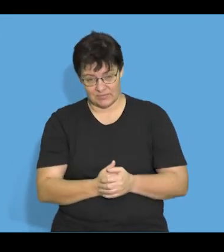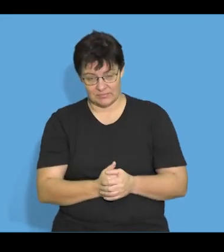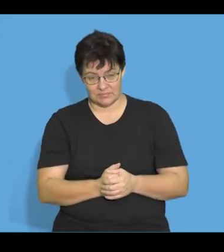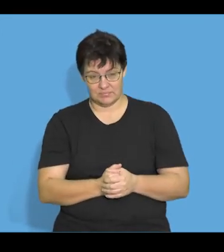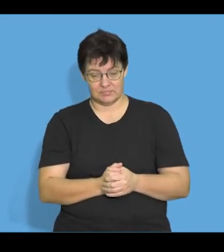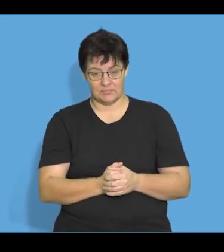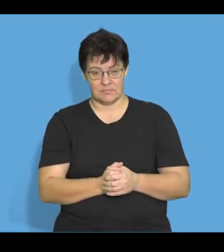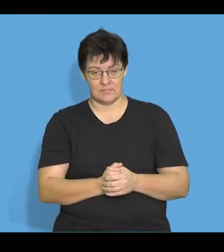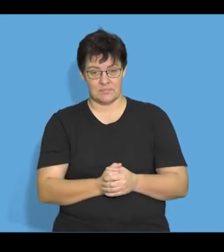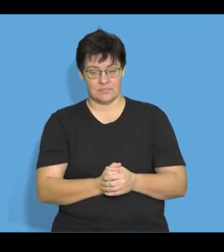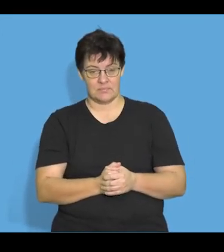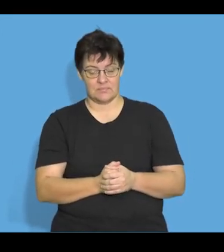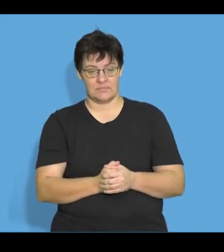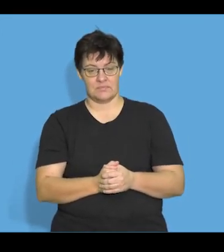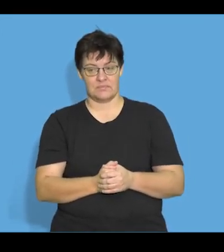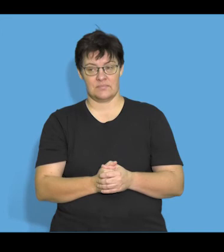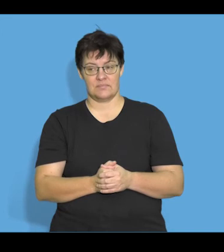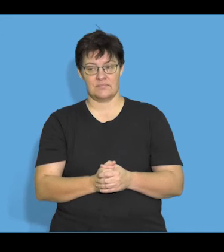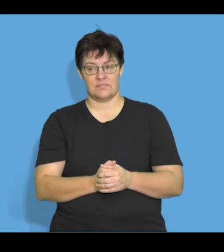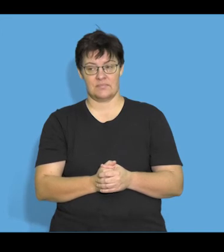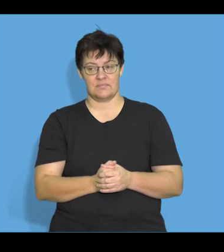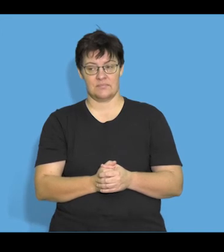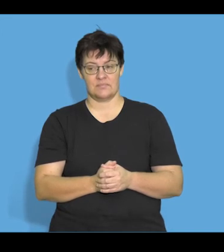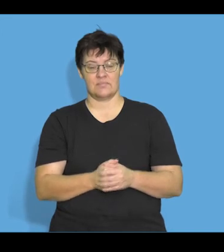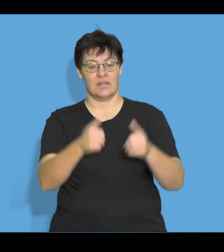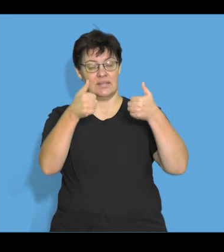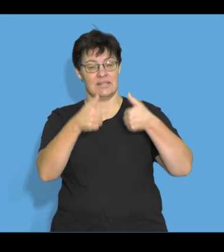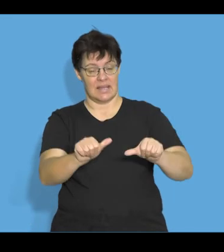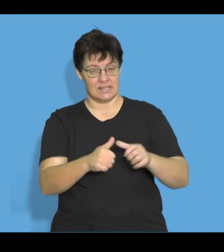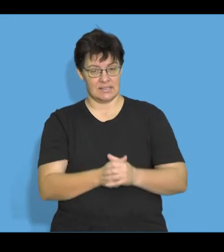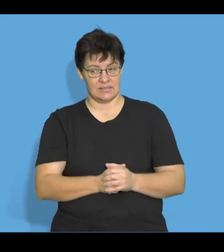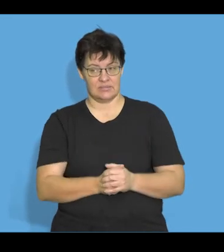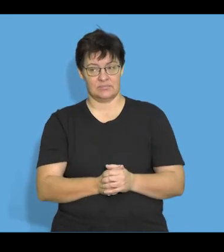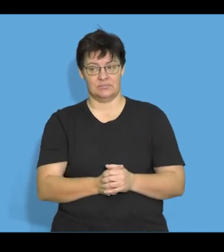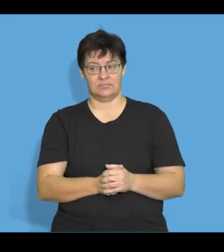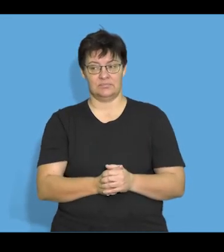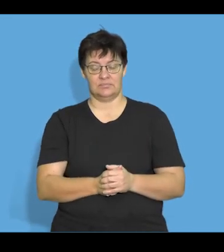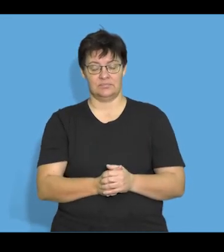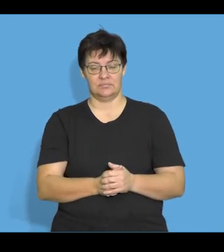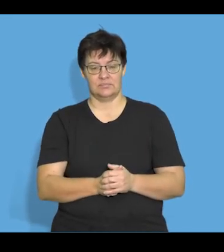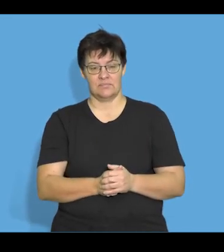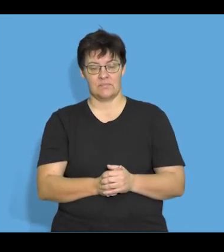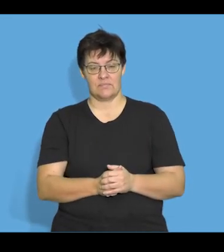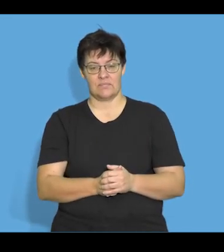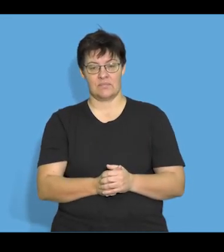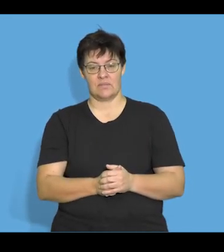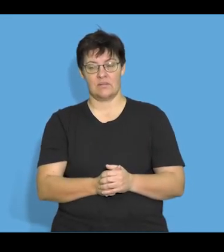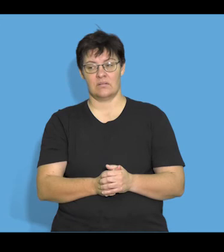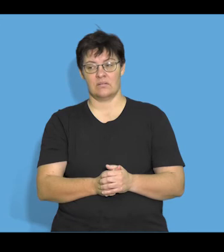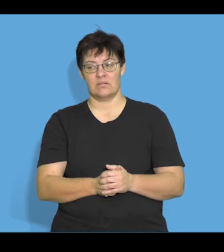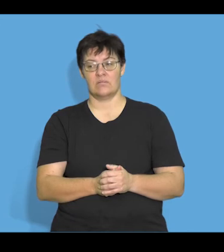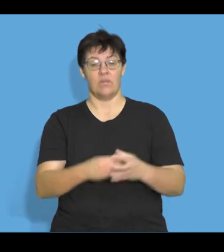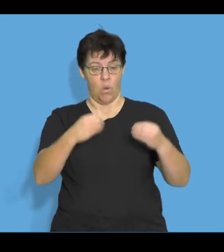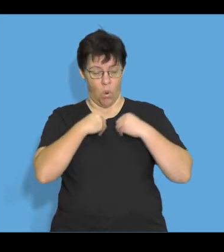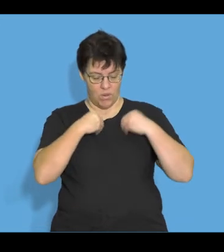am subtracting. Right. The next item that I have here is goods taken by the owner for